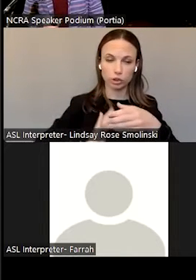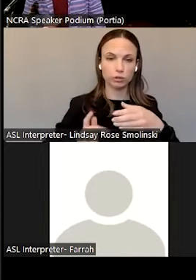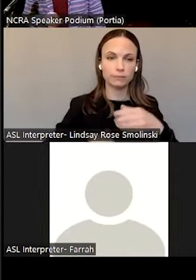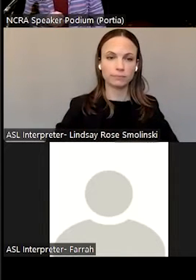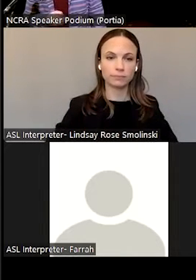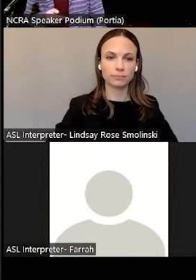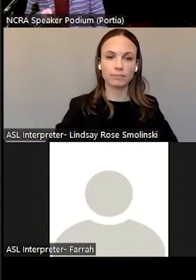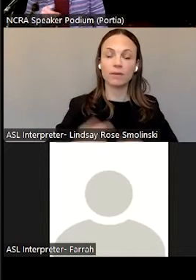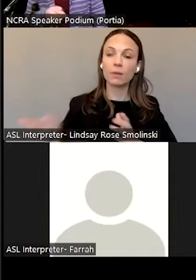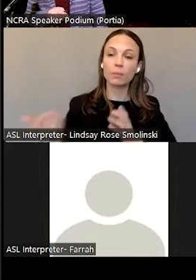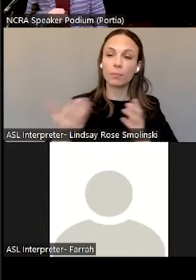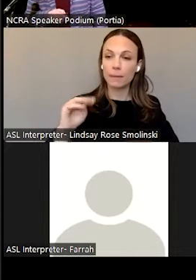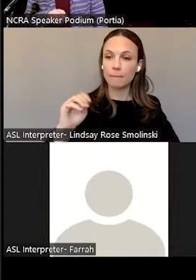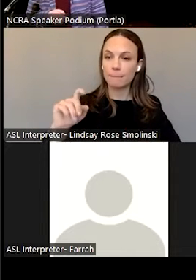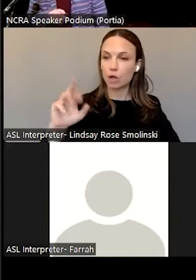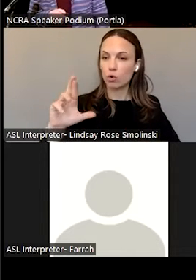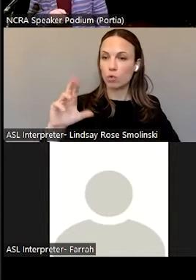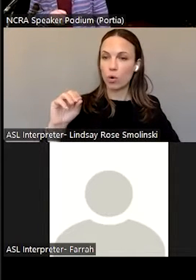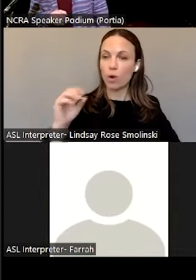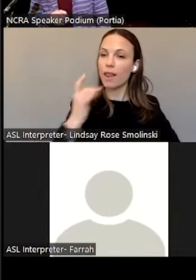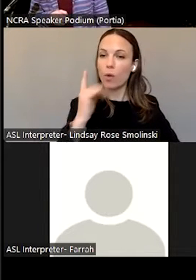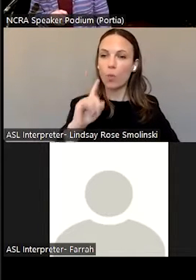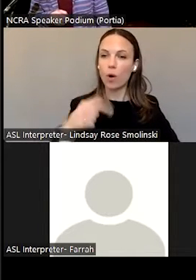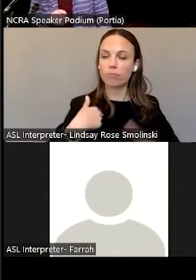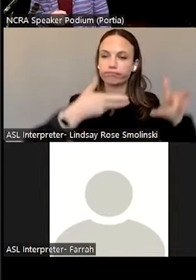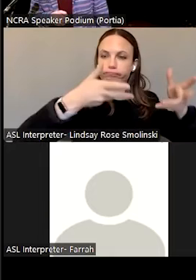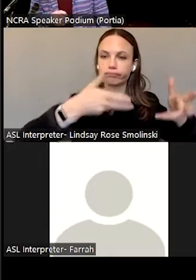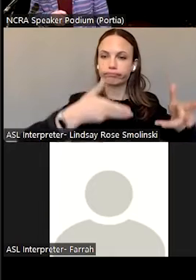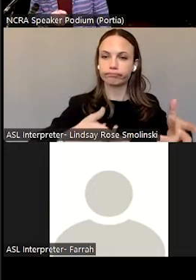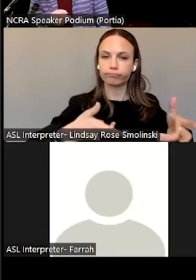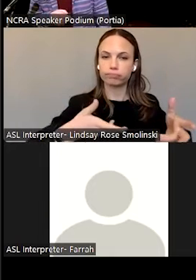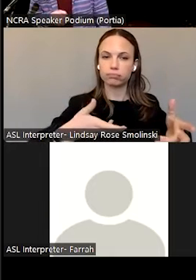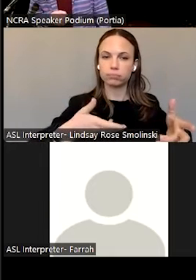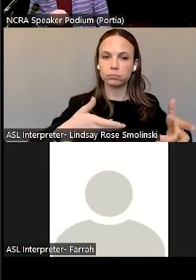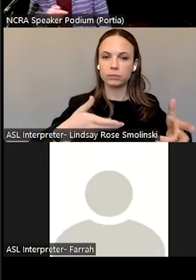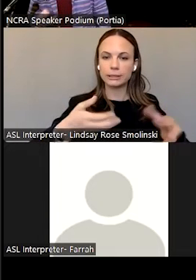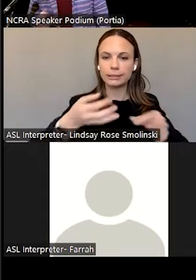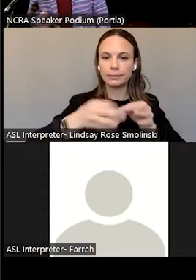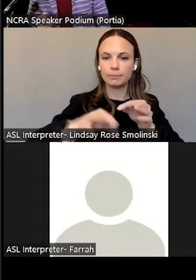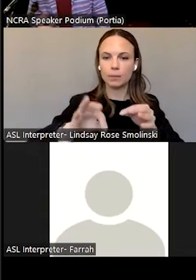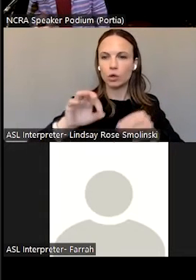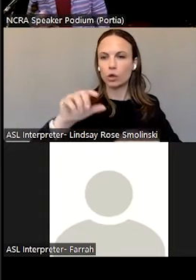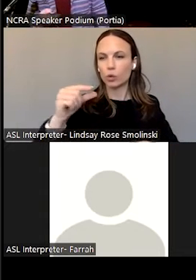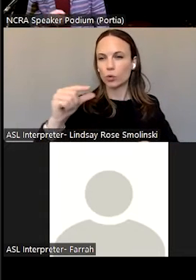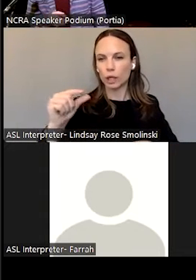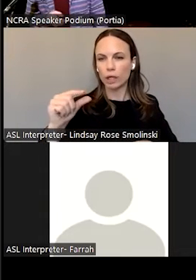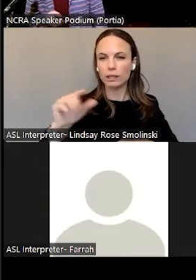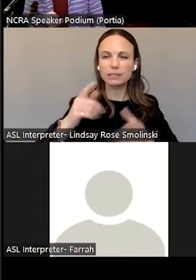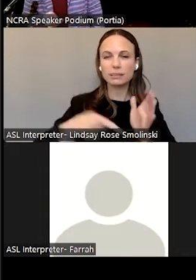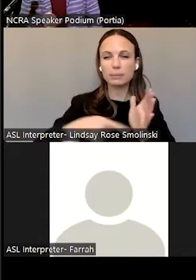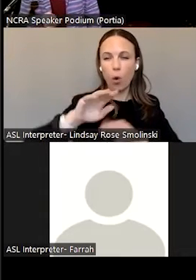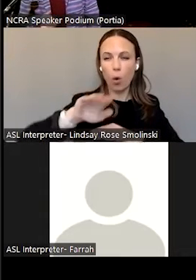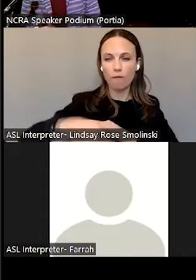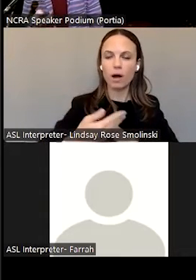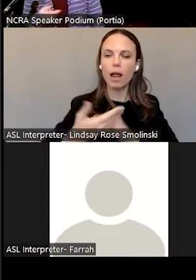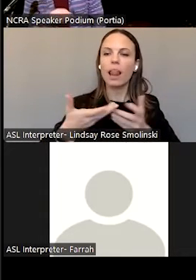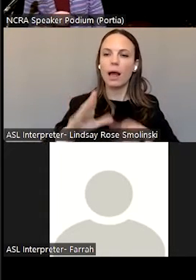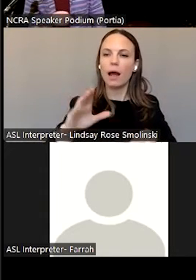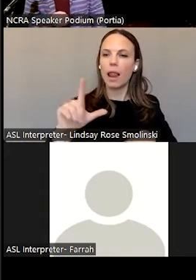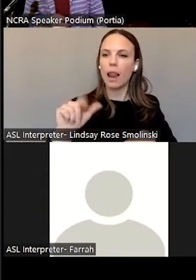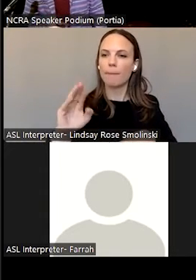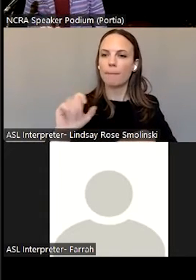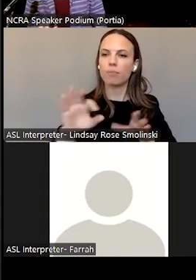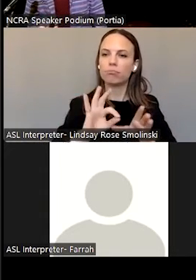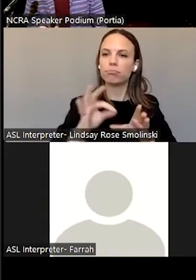We bring them back to Metro lighting, where I soak them in simple green, sometimes overnight, which allows the labels